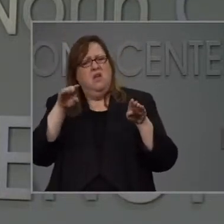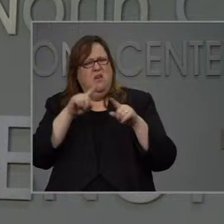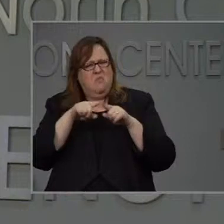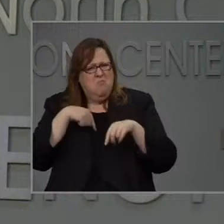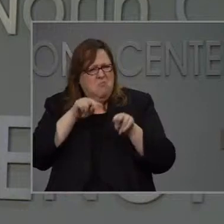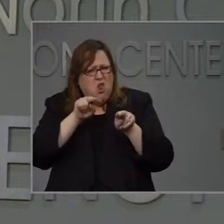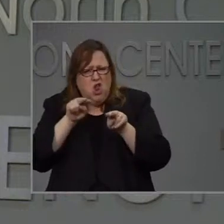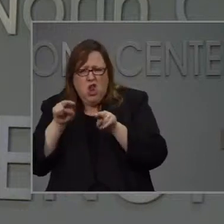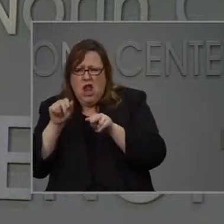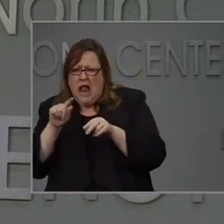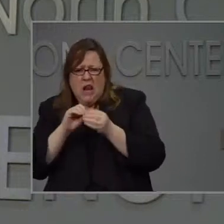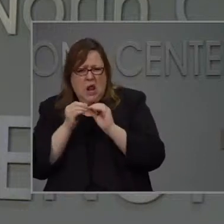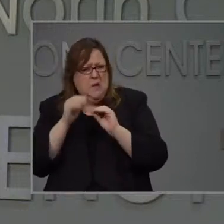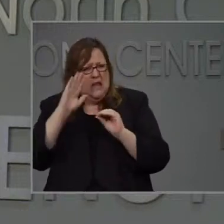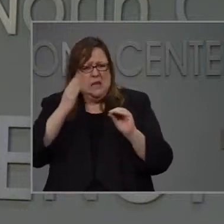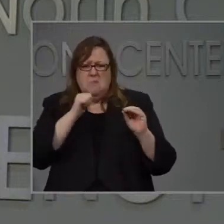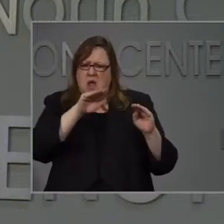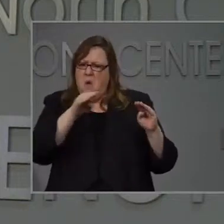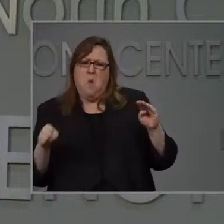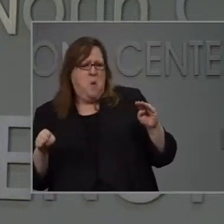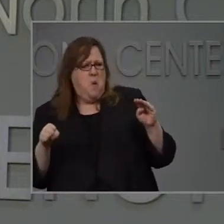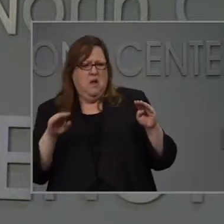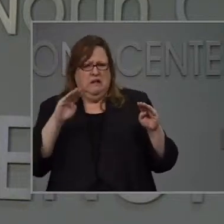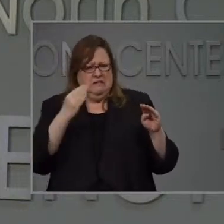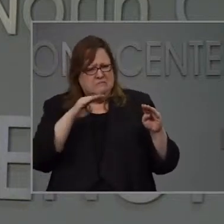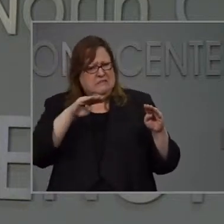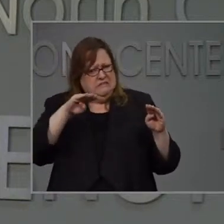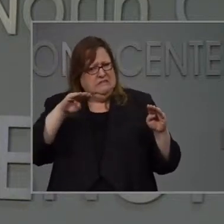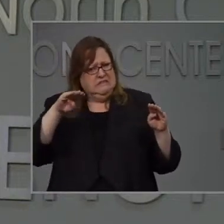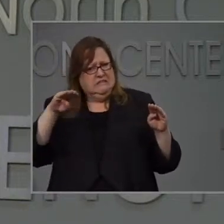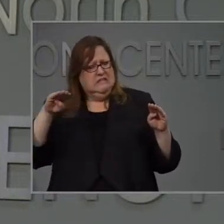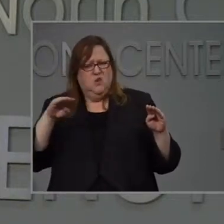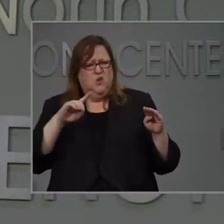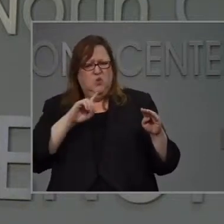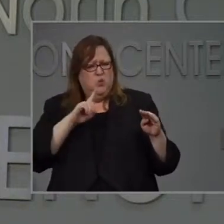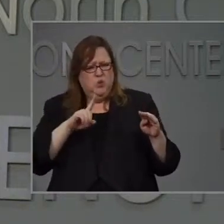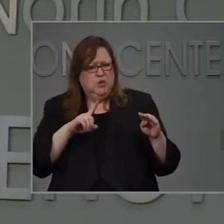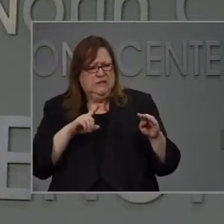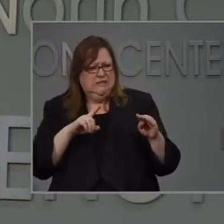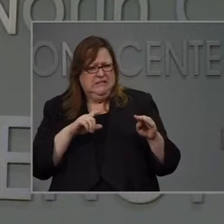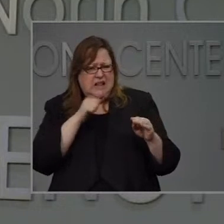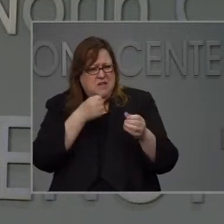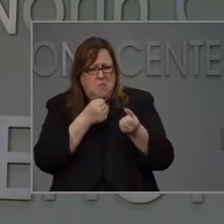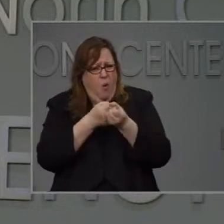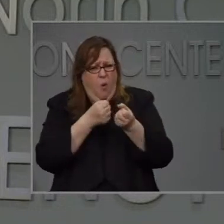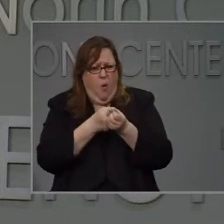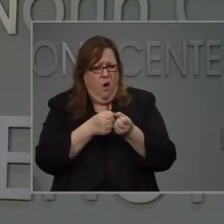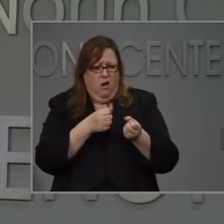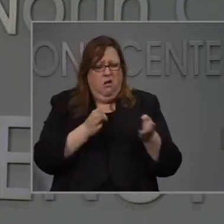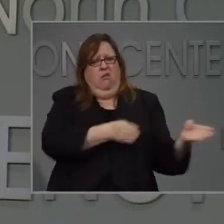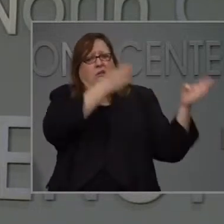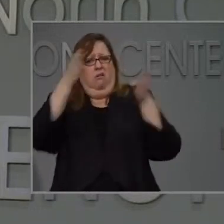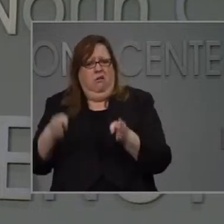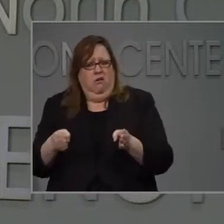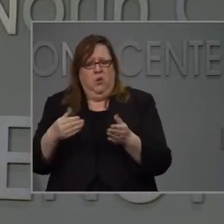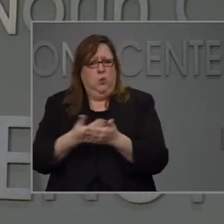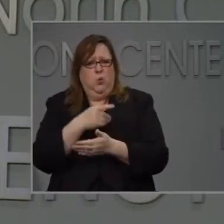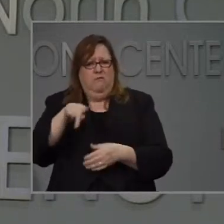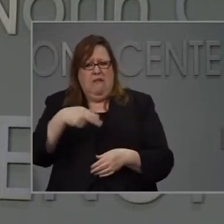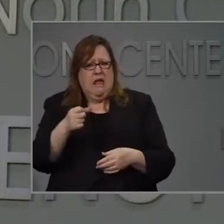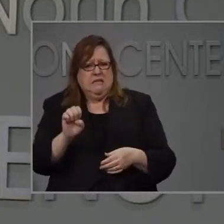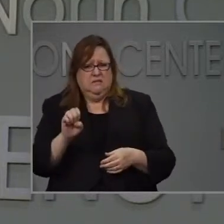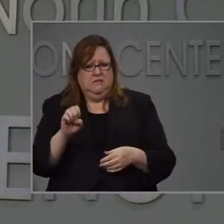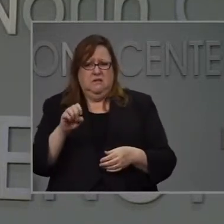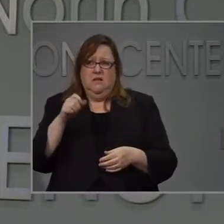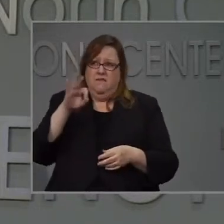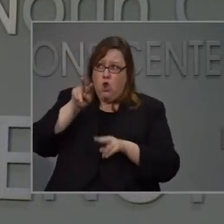trending in a way that backs the moves we're making, at least not according to